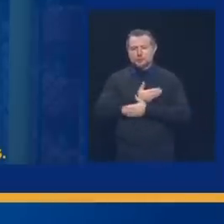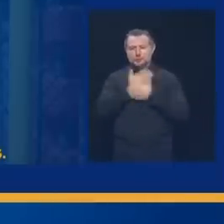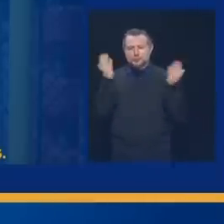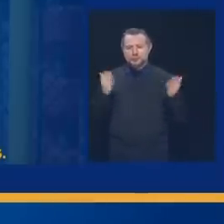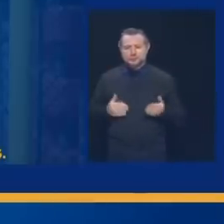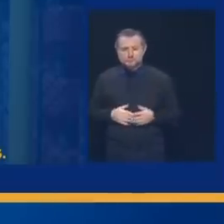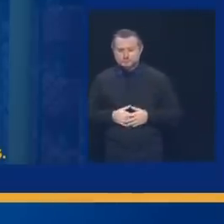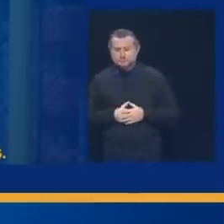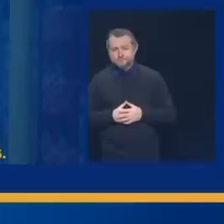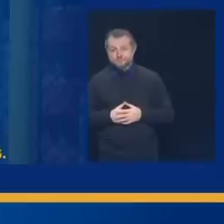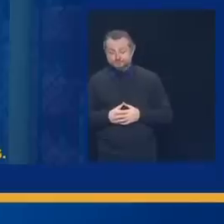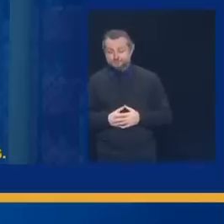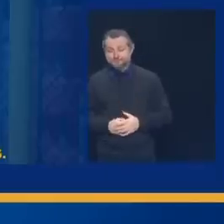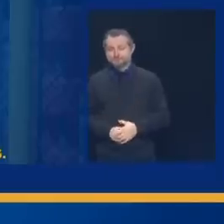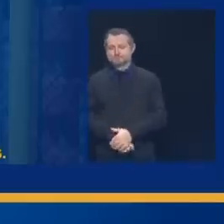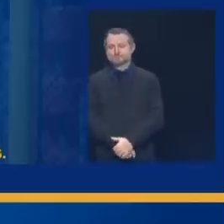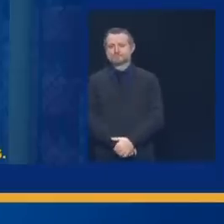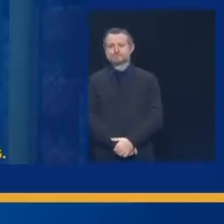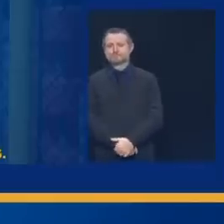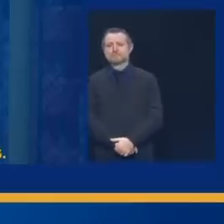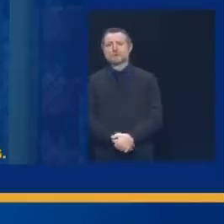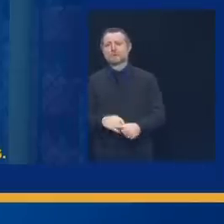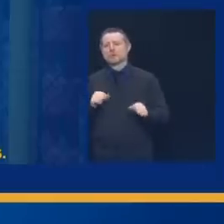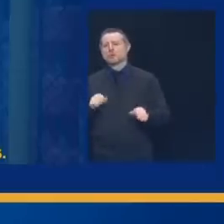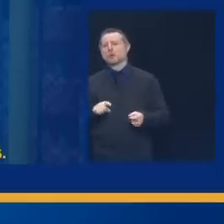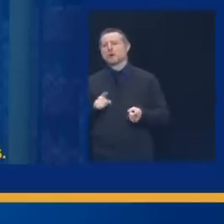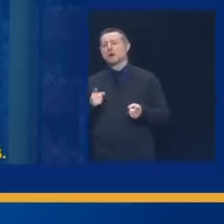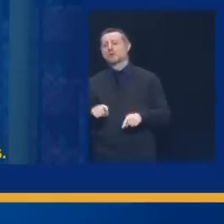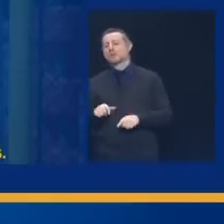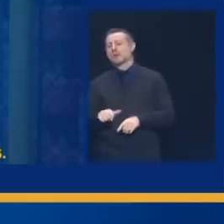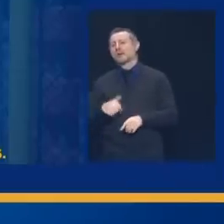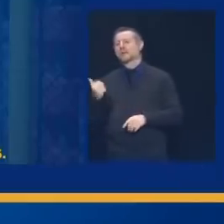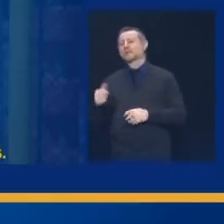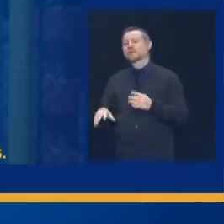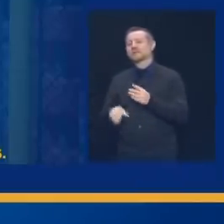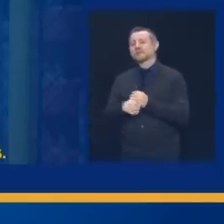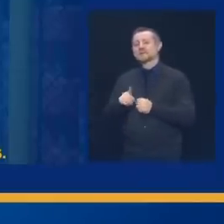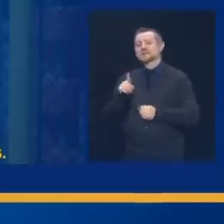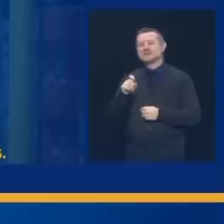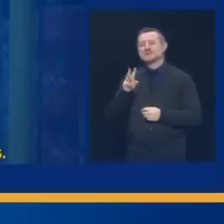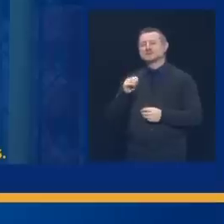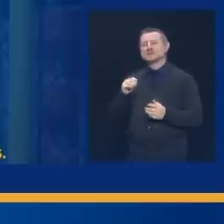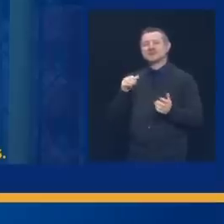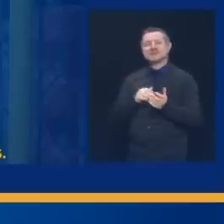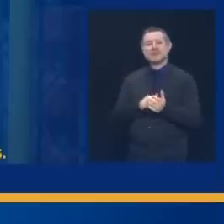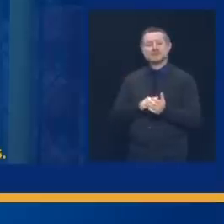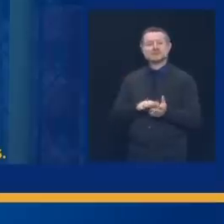You have another 160,000 people who are going to die by February.